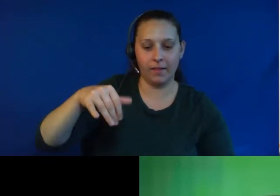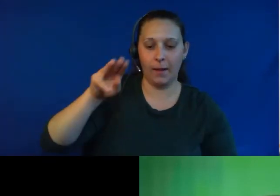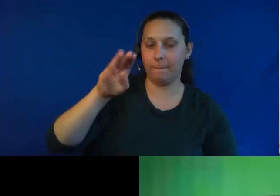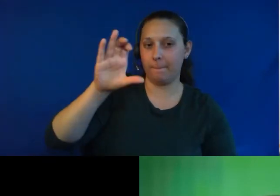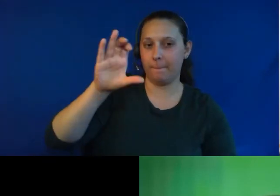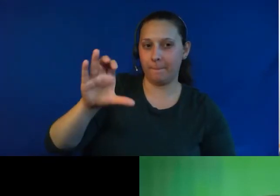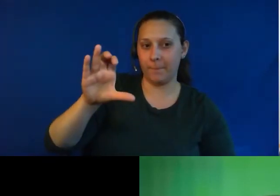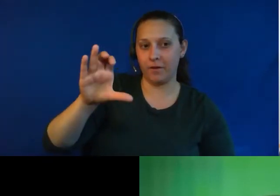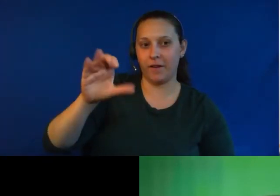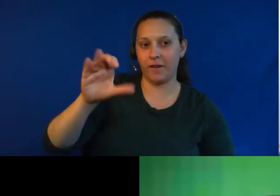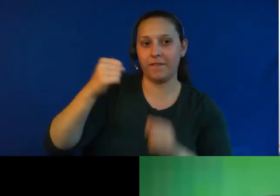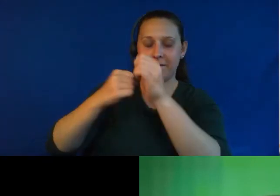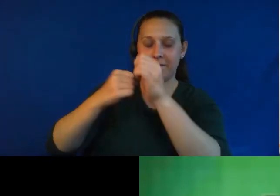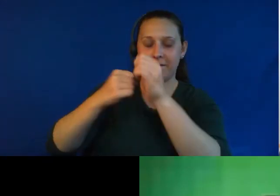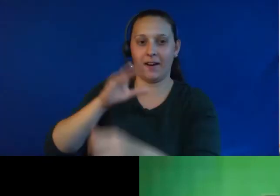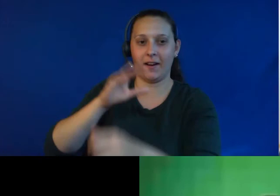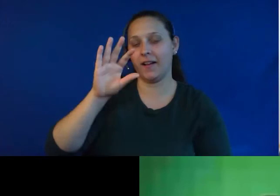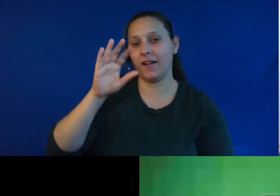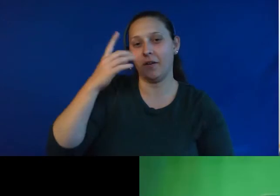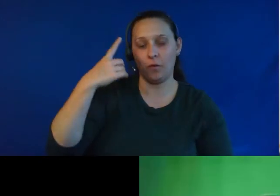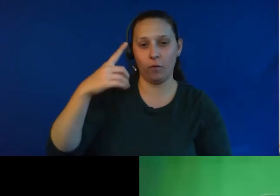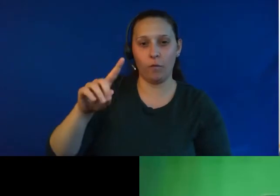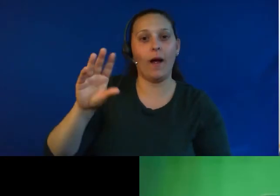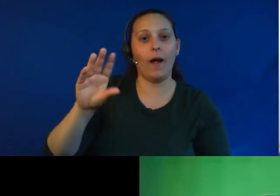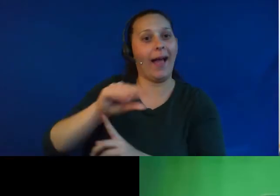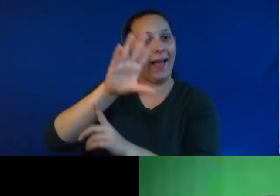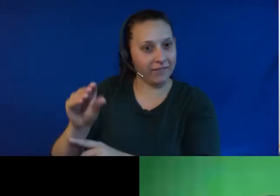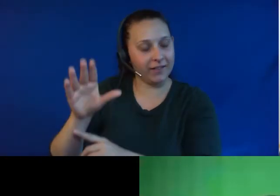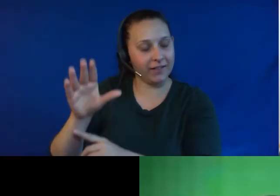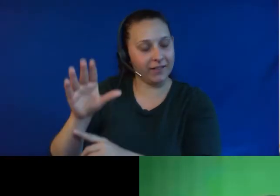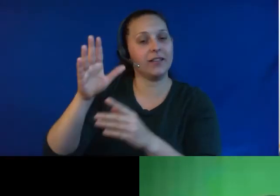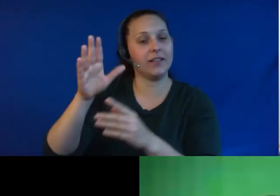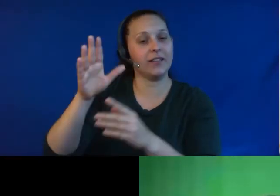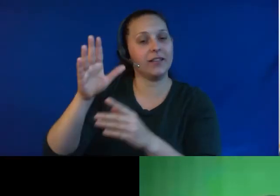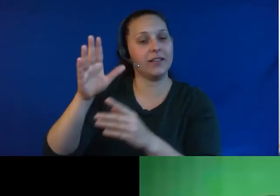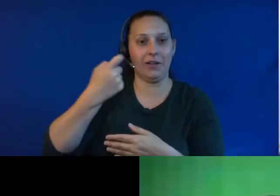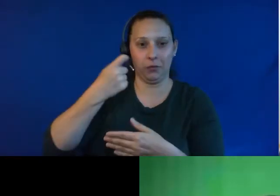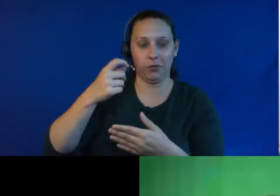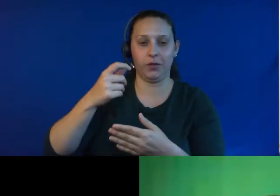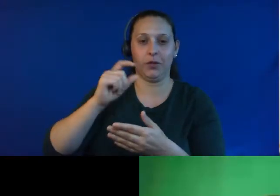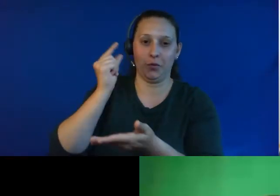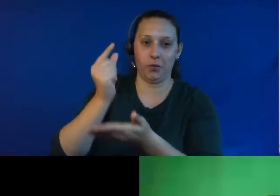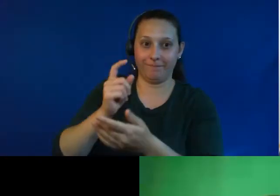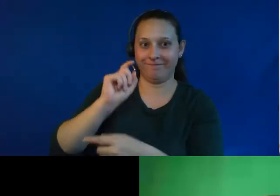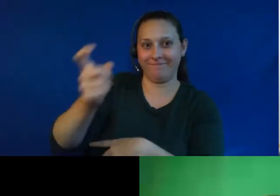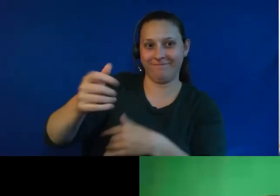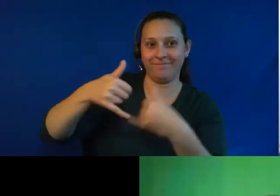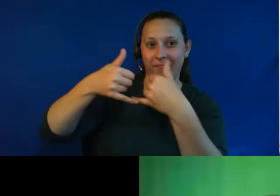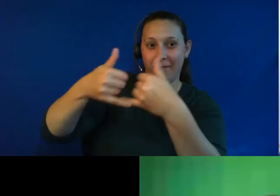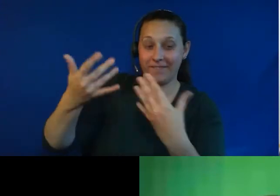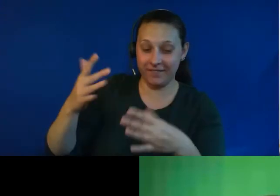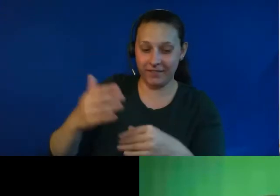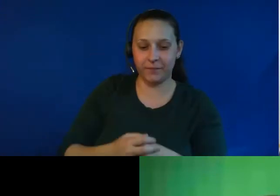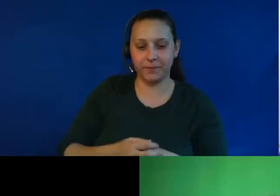Fellowship on Entrepreneurship for African students and recent graduates. This is also a program